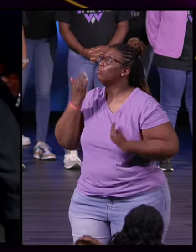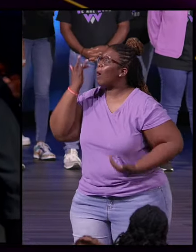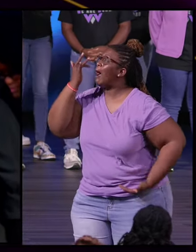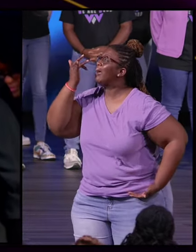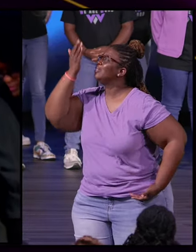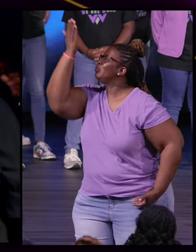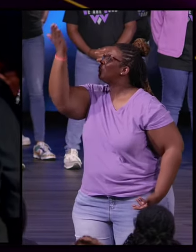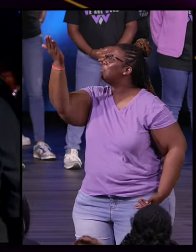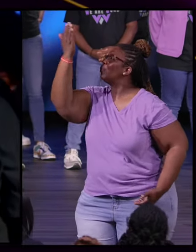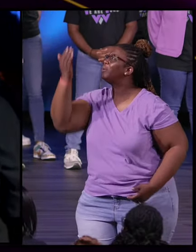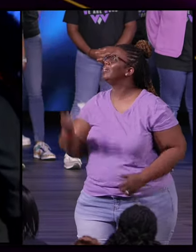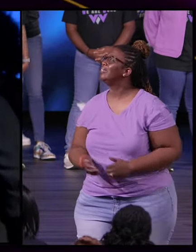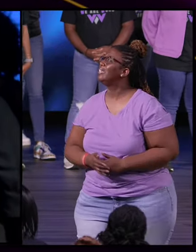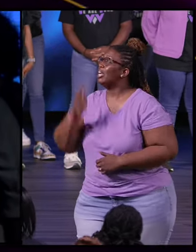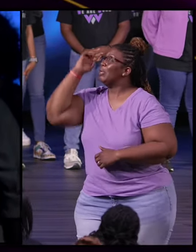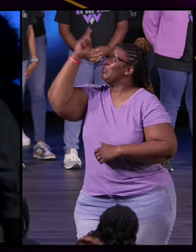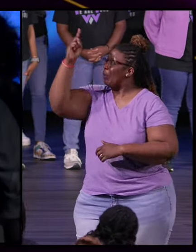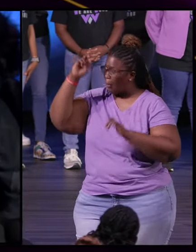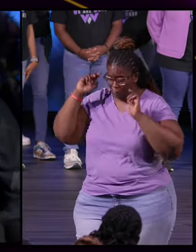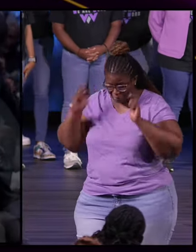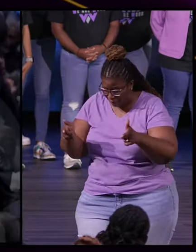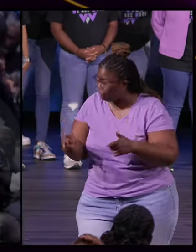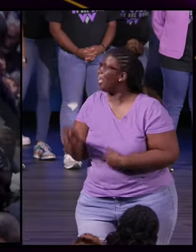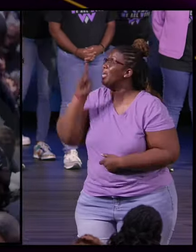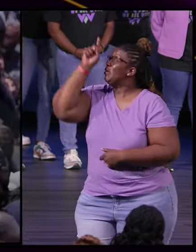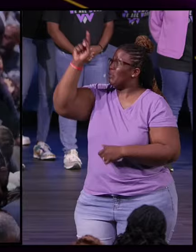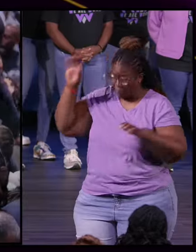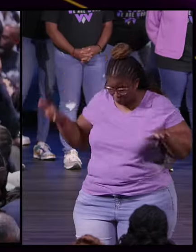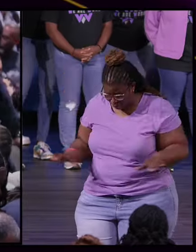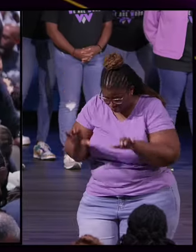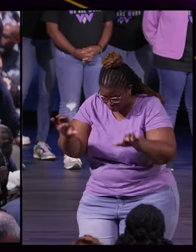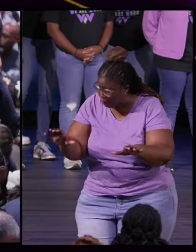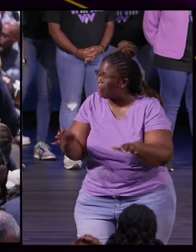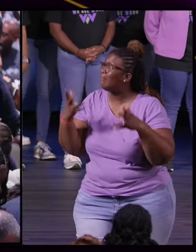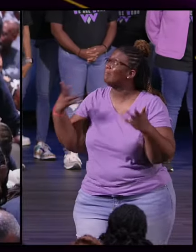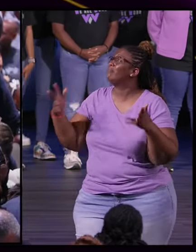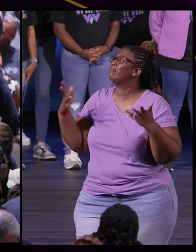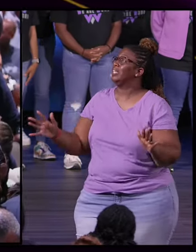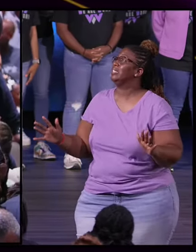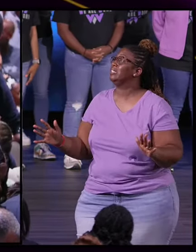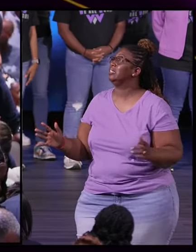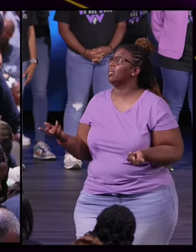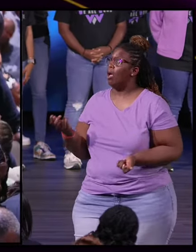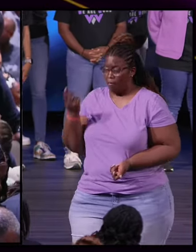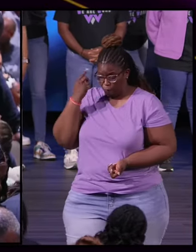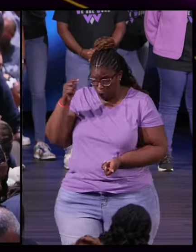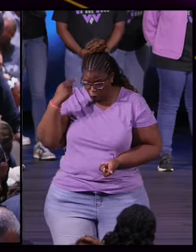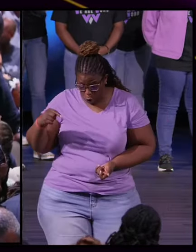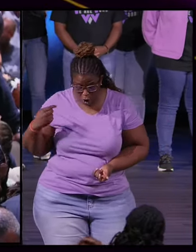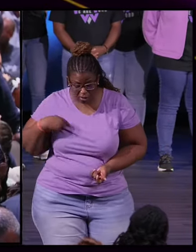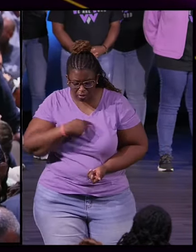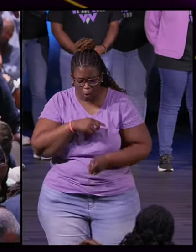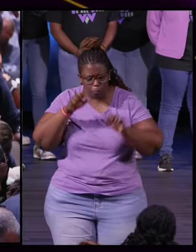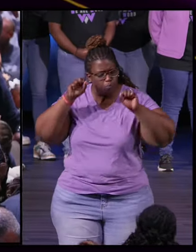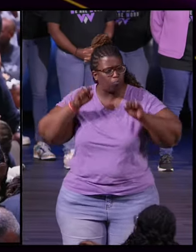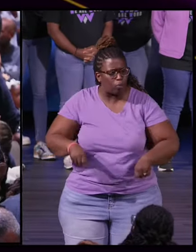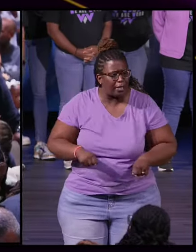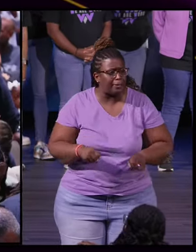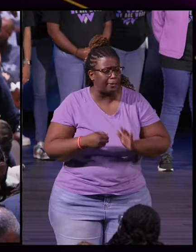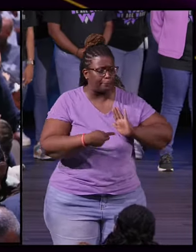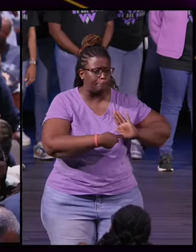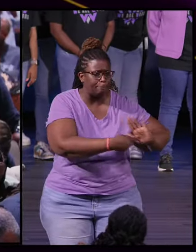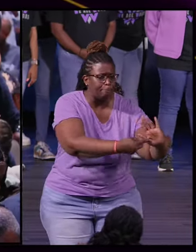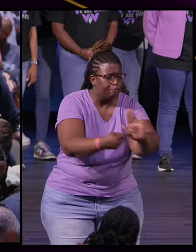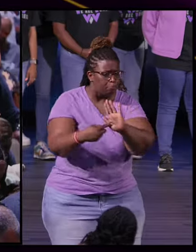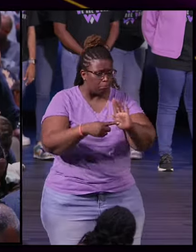God. You did this, God, but you did it so that we can exemplify it in the earth today,